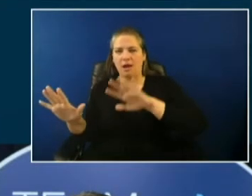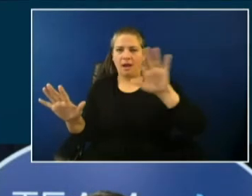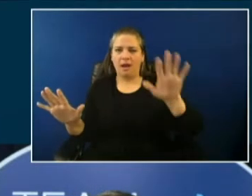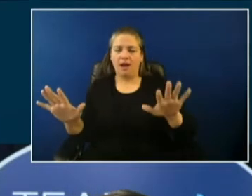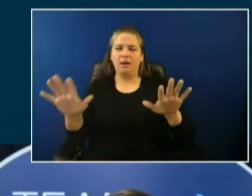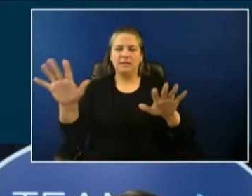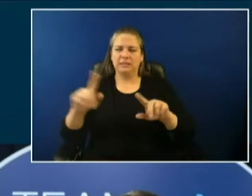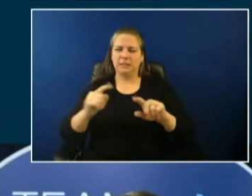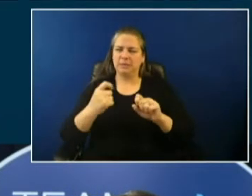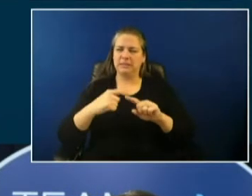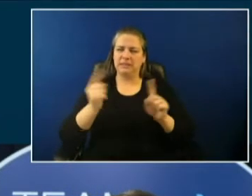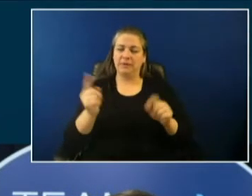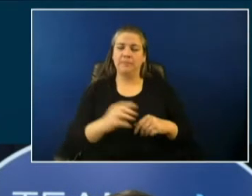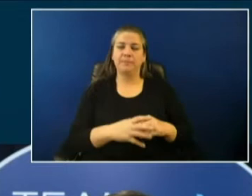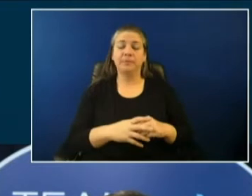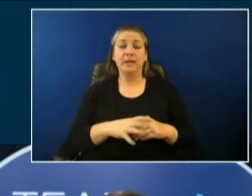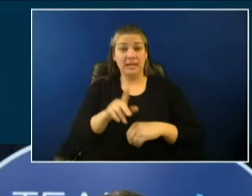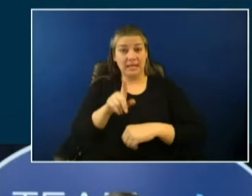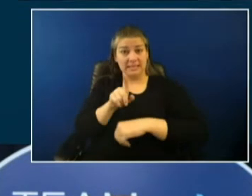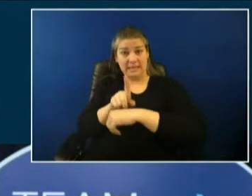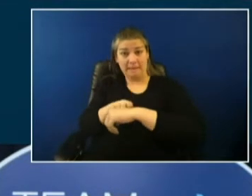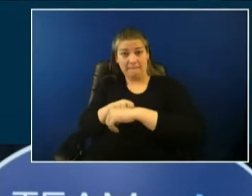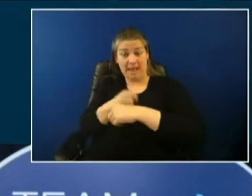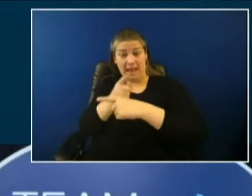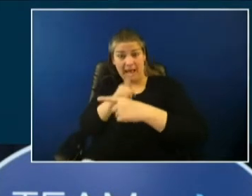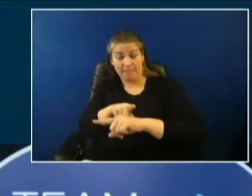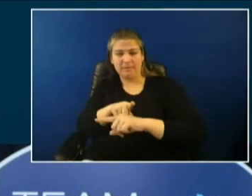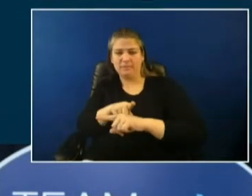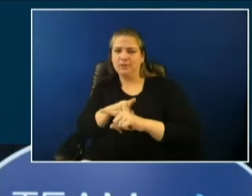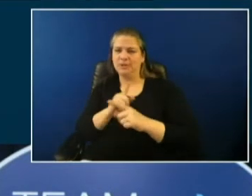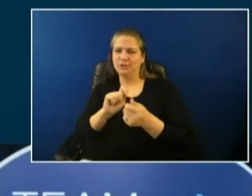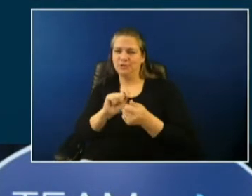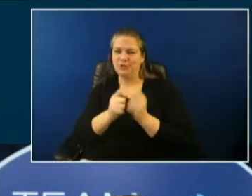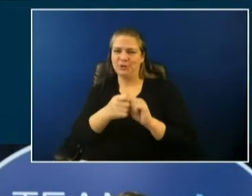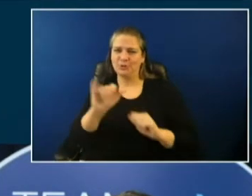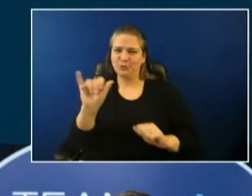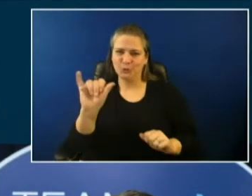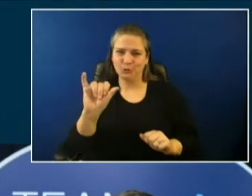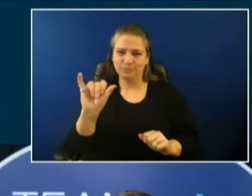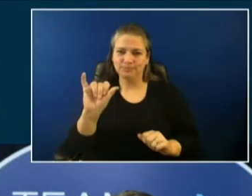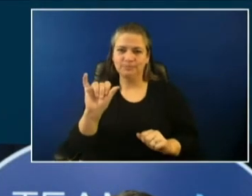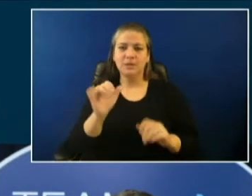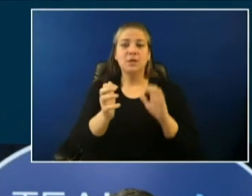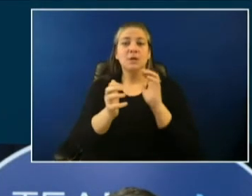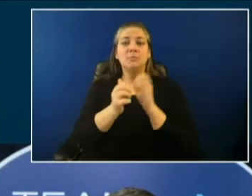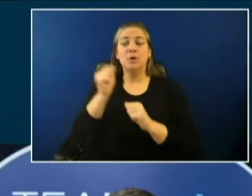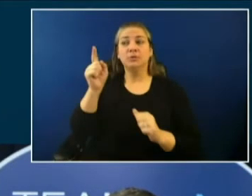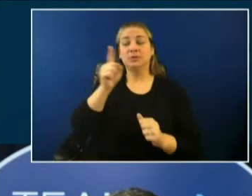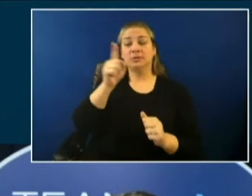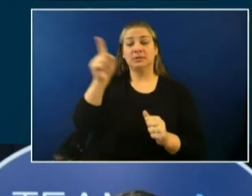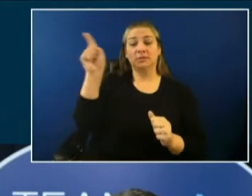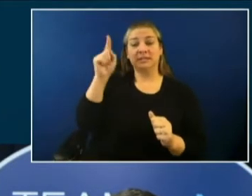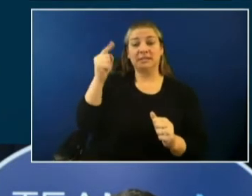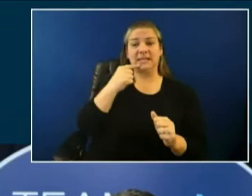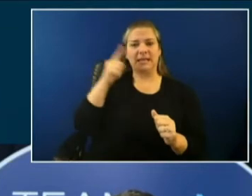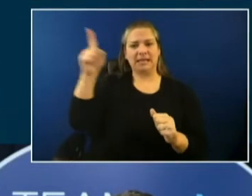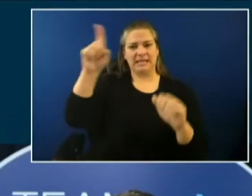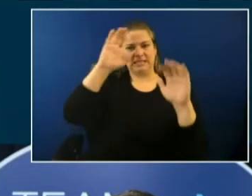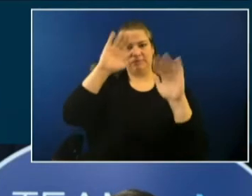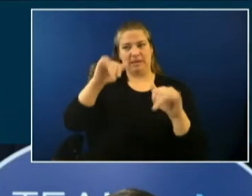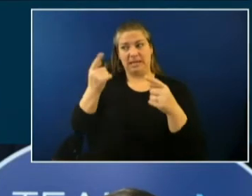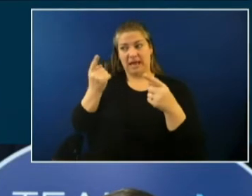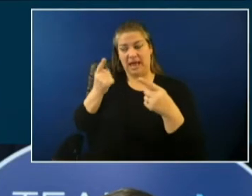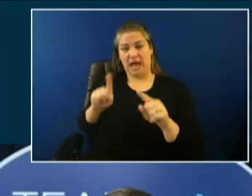has also changed. I think that most meteorologists would tell you that they expected this front to move